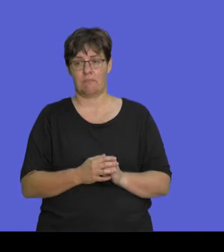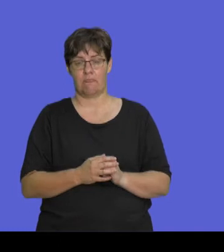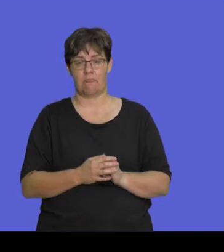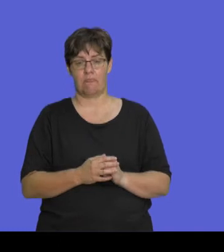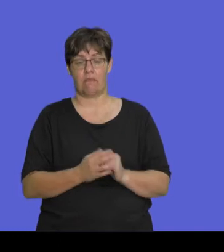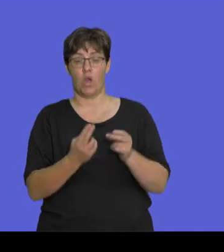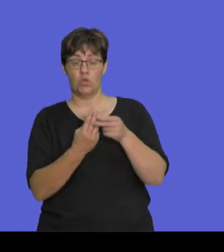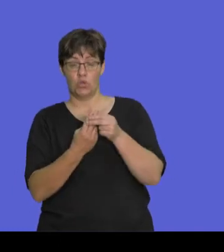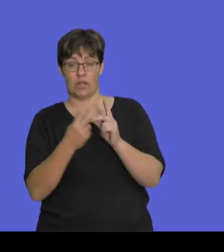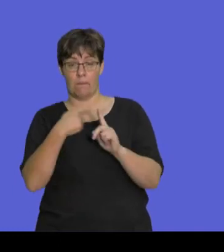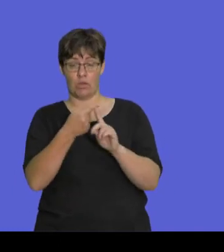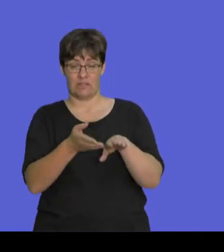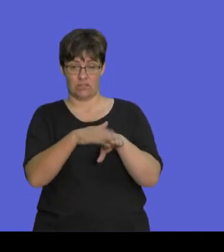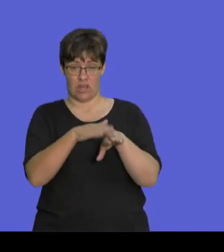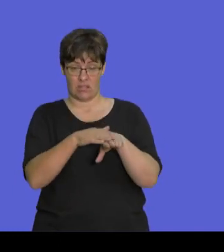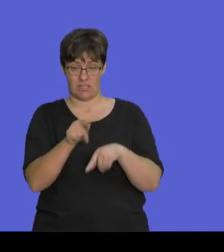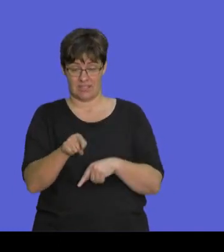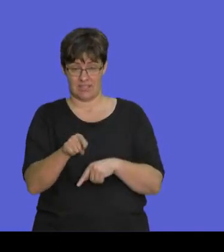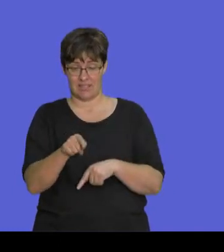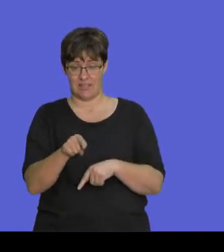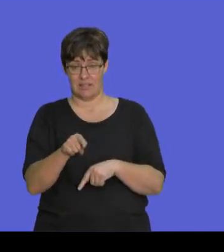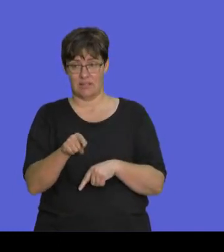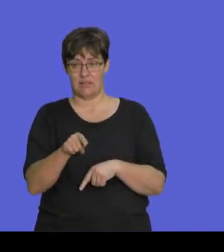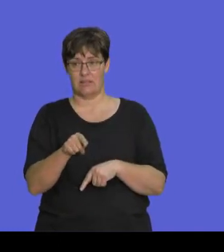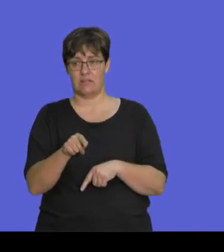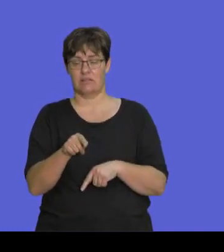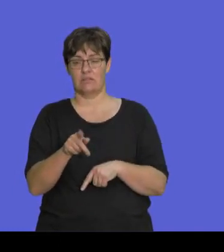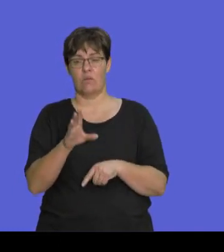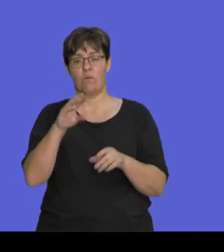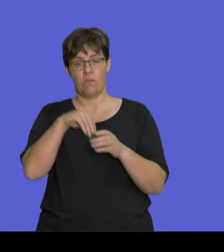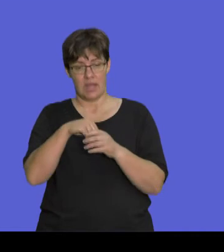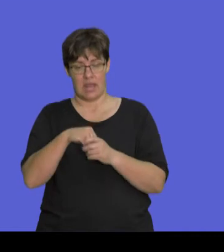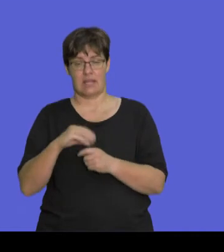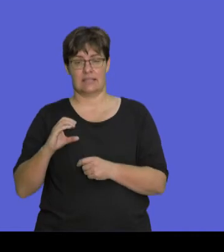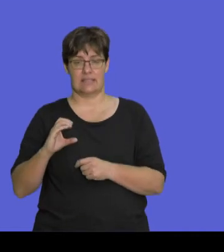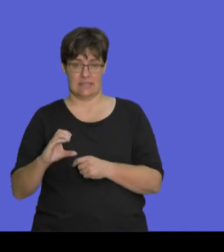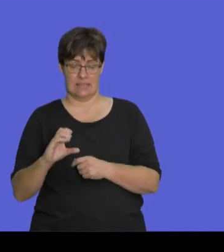charge, okay? That's the unit positive charge.